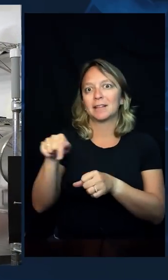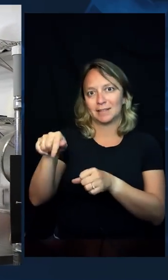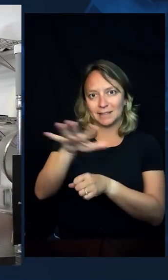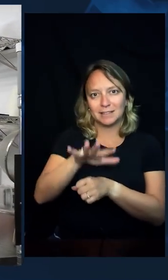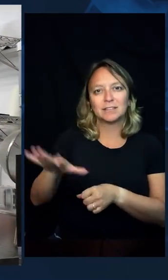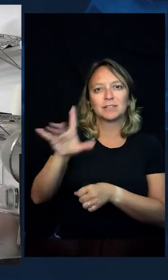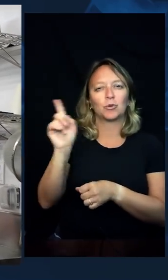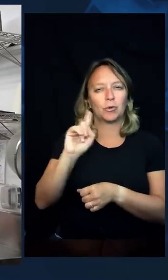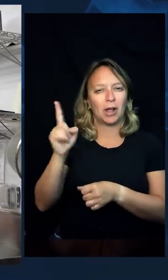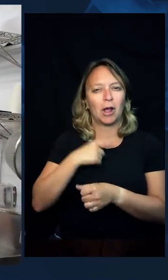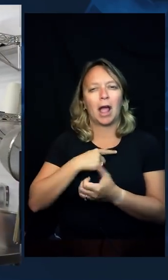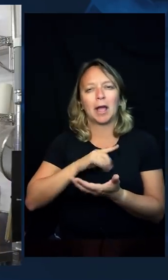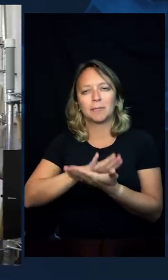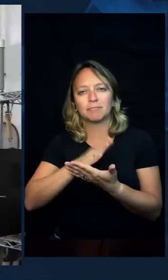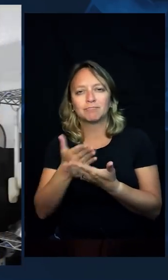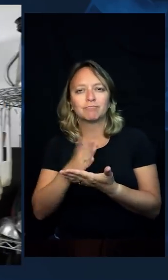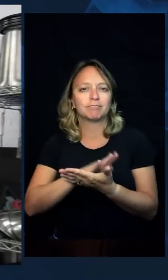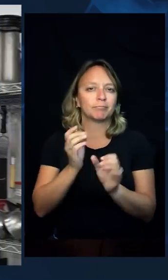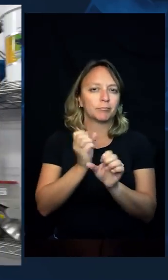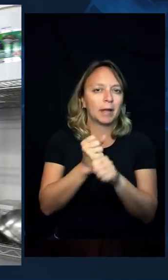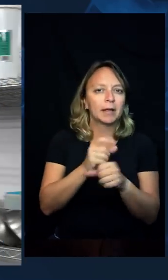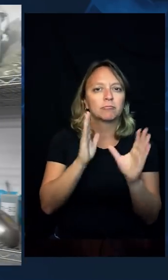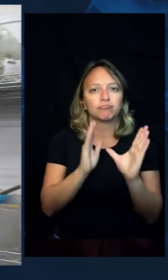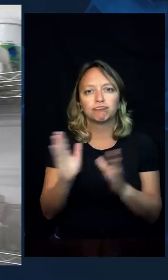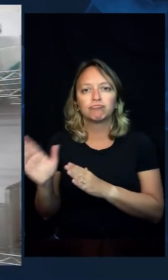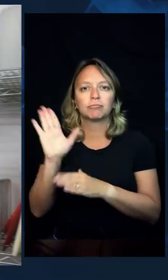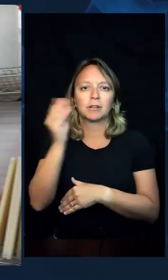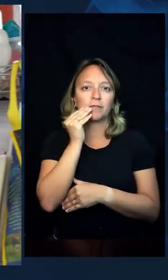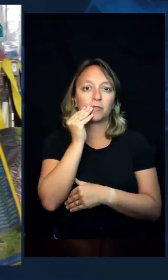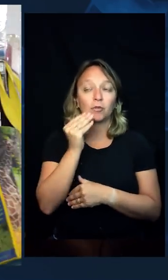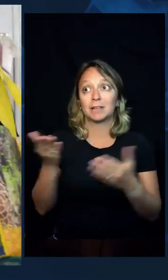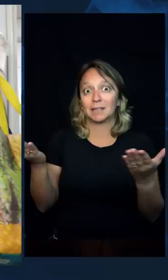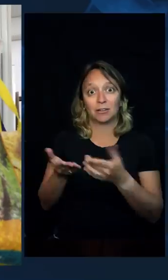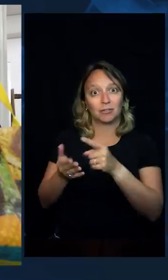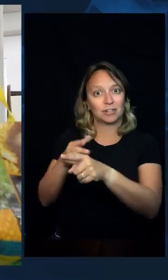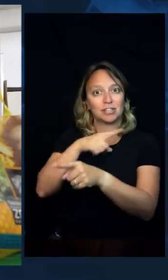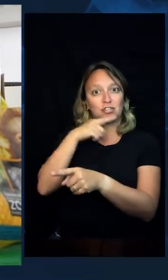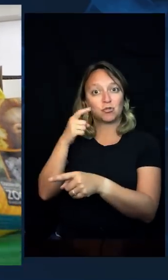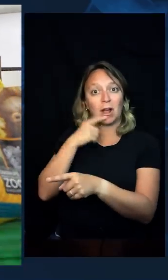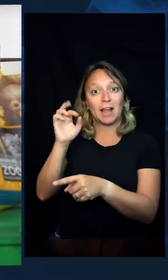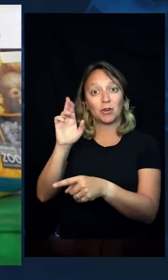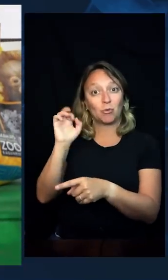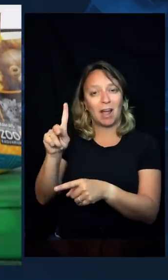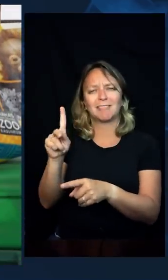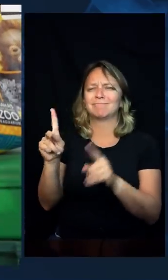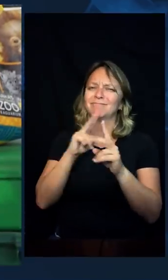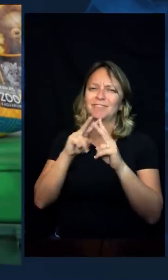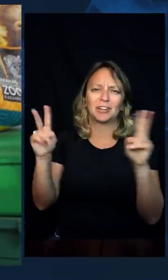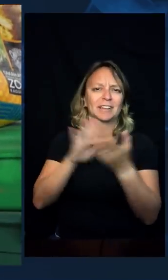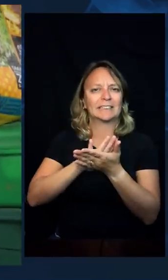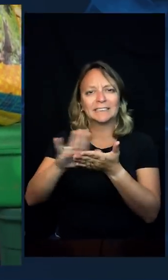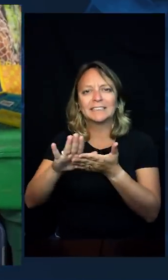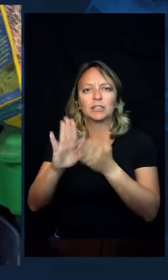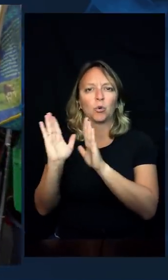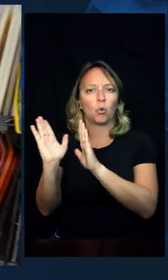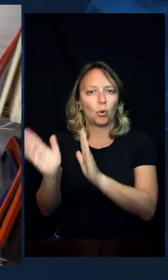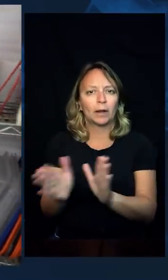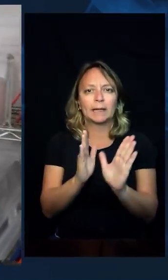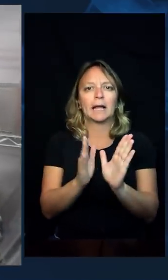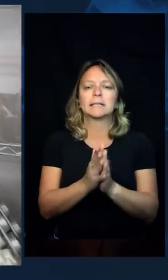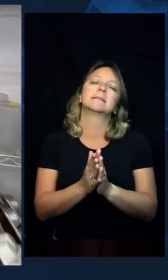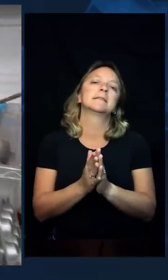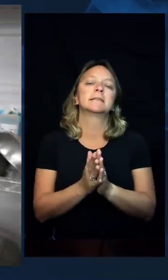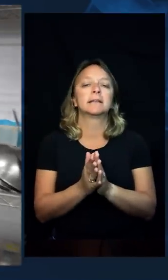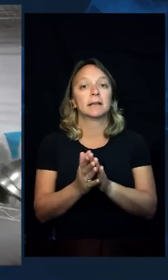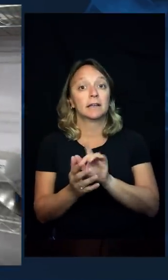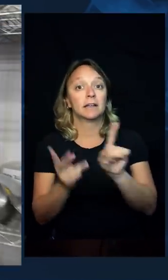that we have, or fish species that we have here. You see this is where our drying racks are, very clean, very organized. If you come this way, we have some